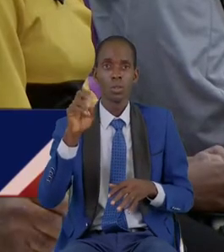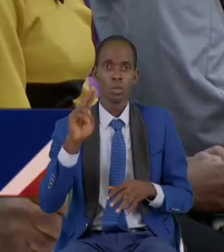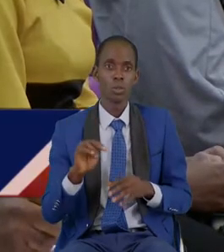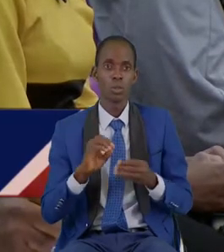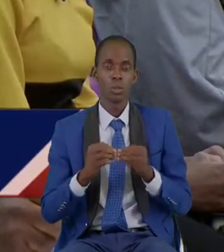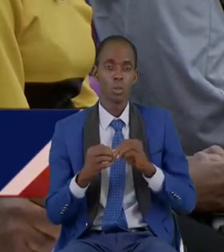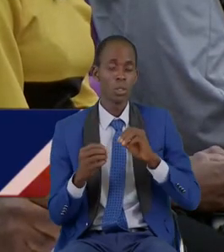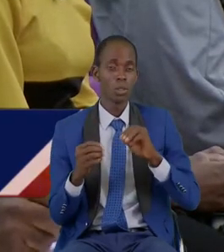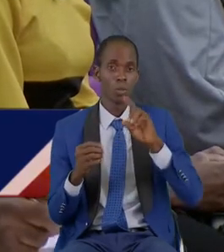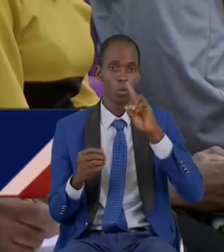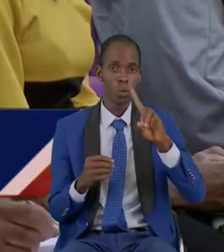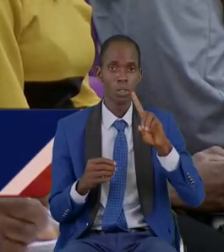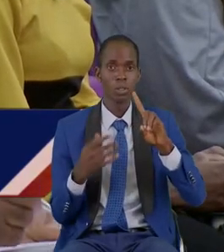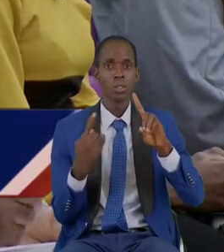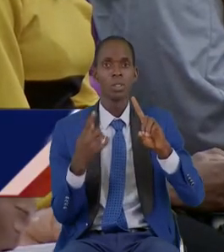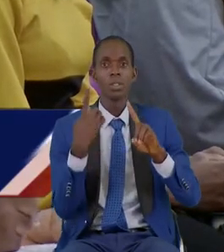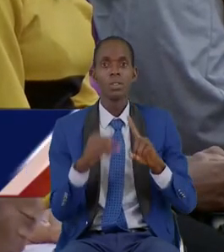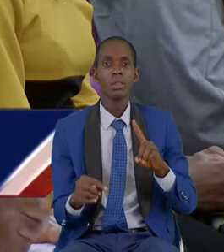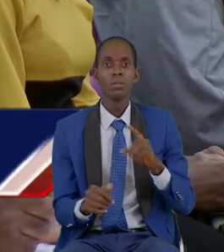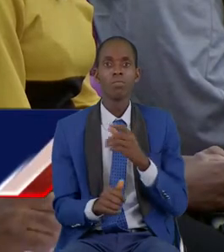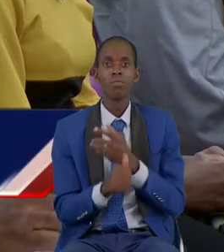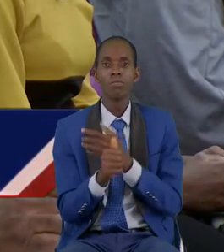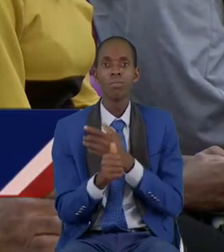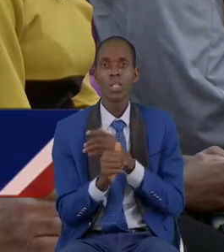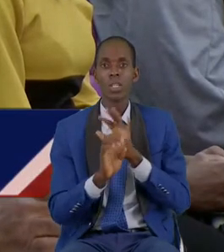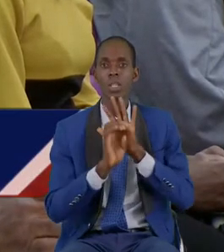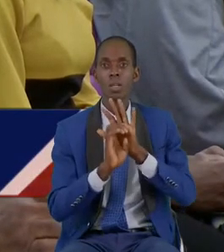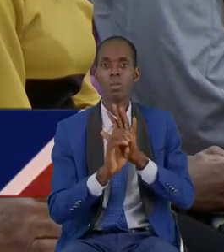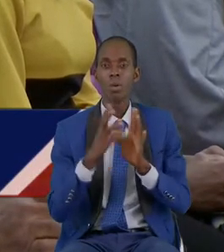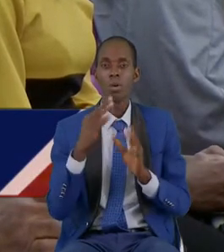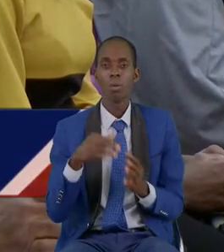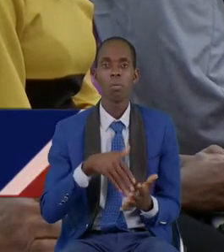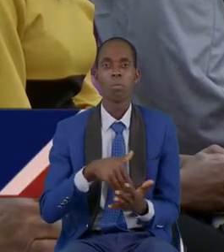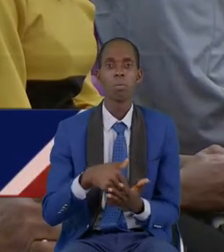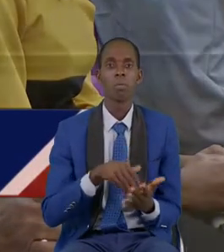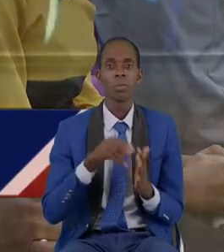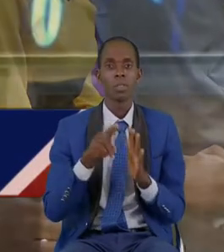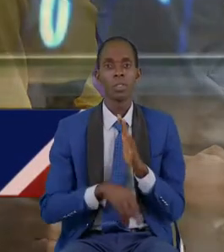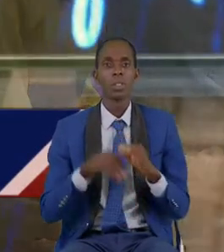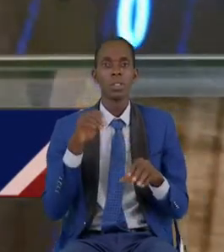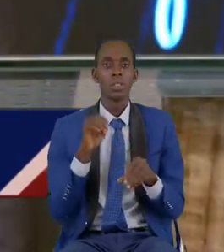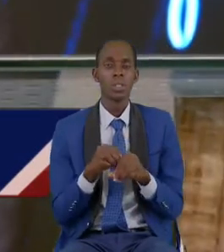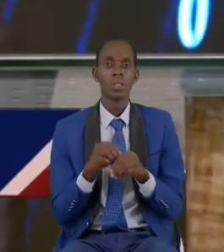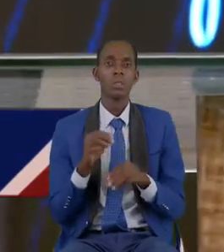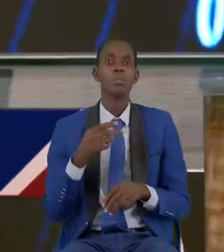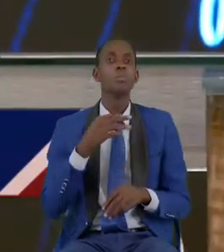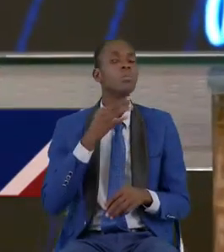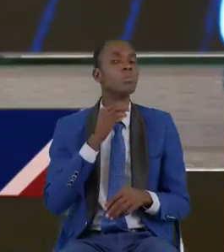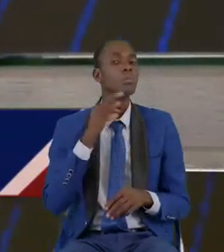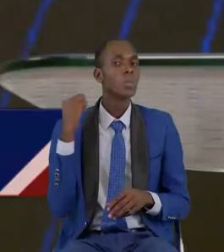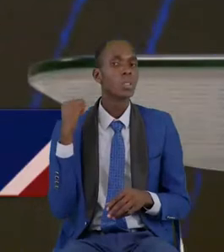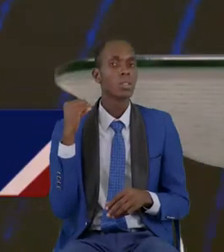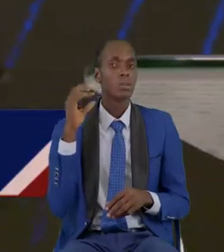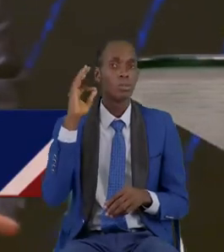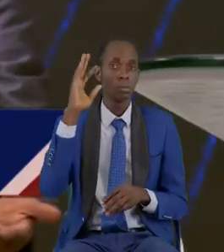in ministers. When a minister like Peter, what we have read, when he's feeble,